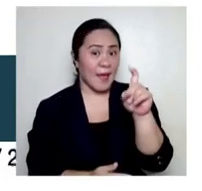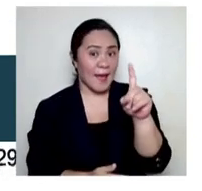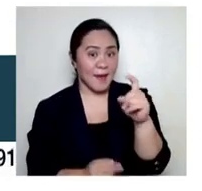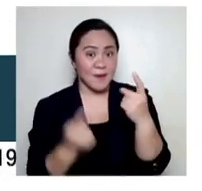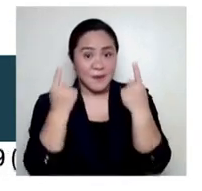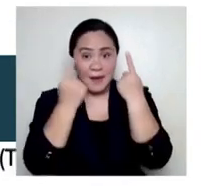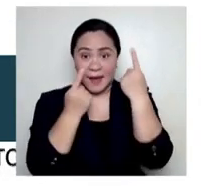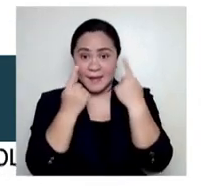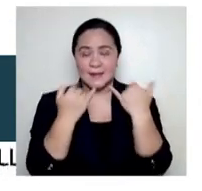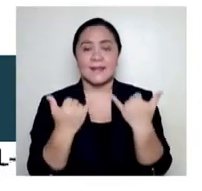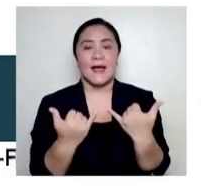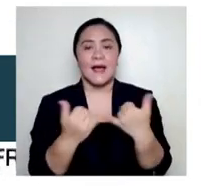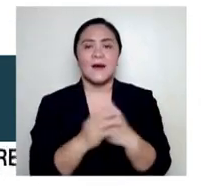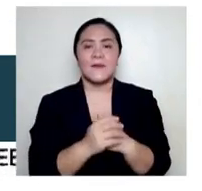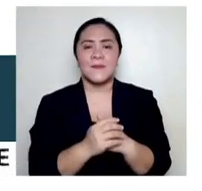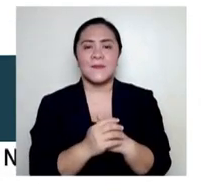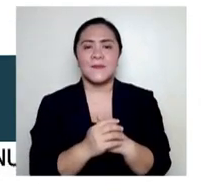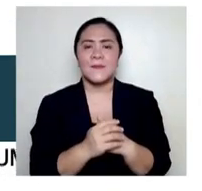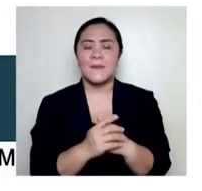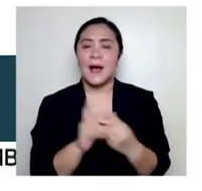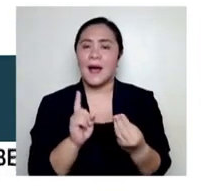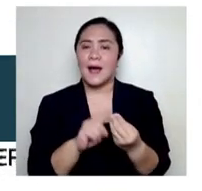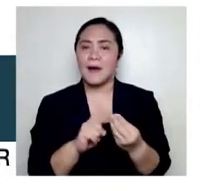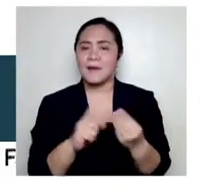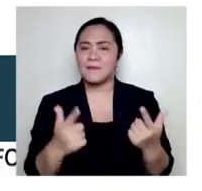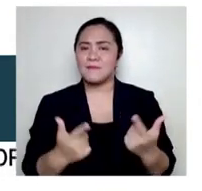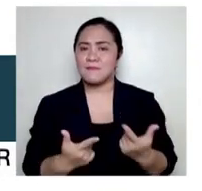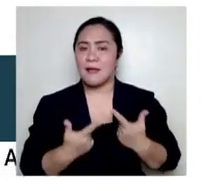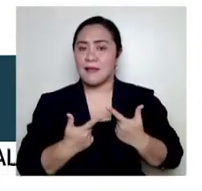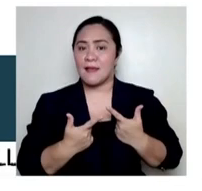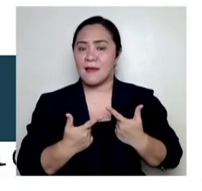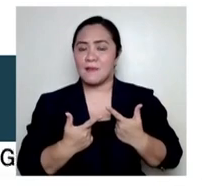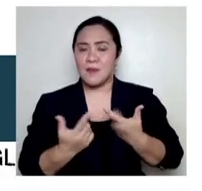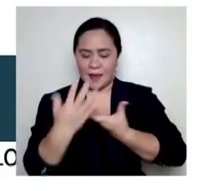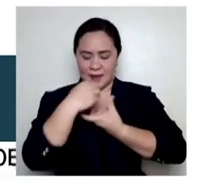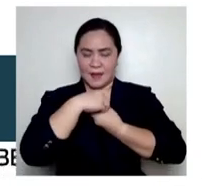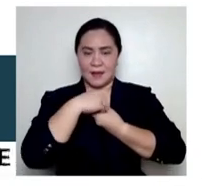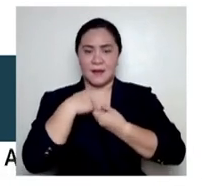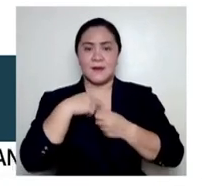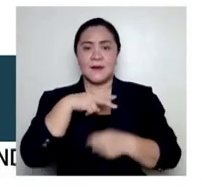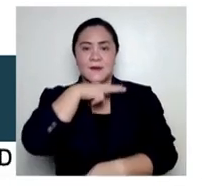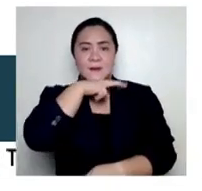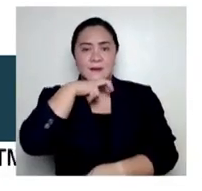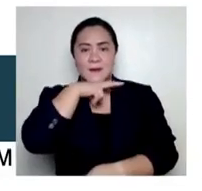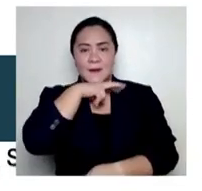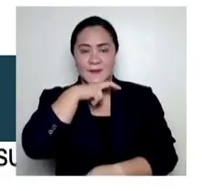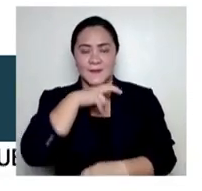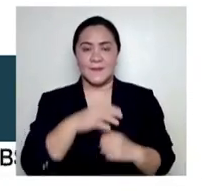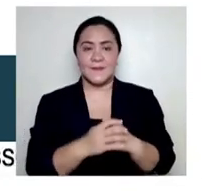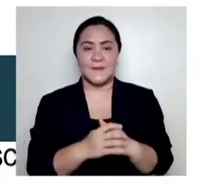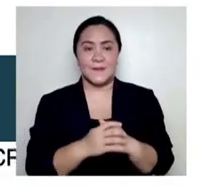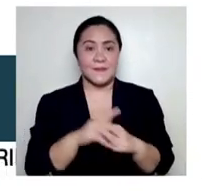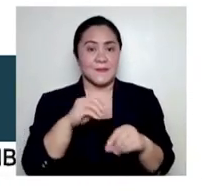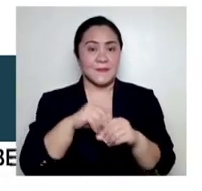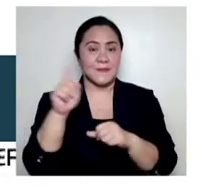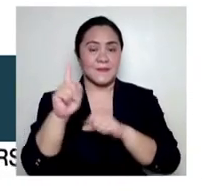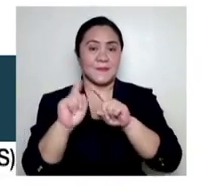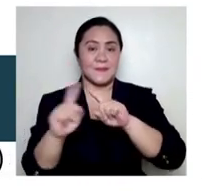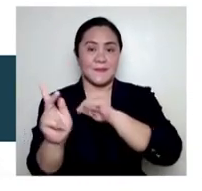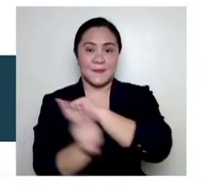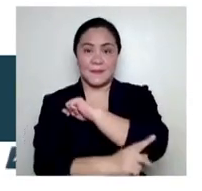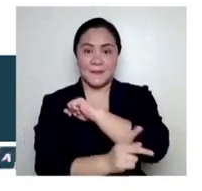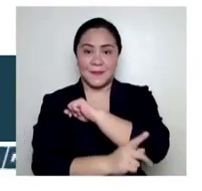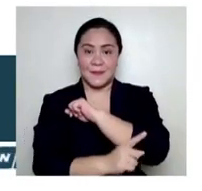forward with a new normal, living with the virus, because that's essentially what you're trying to do now there in the province, right? And also